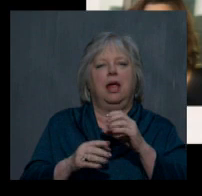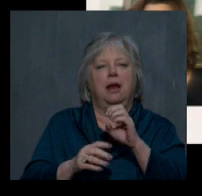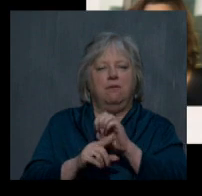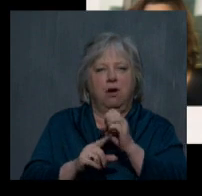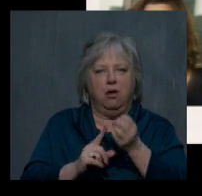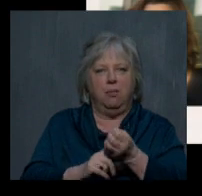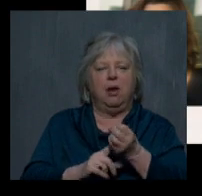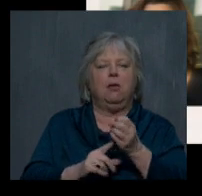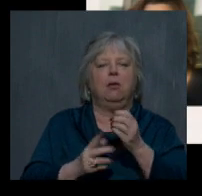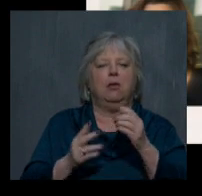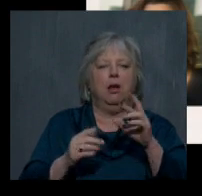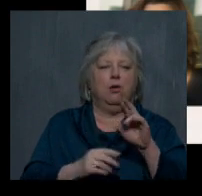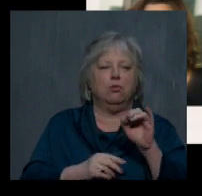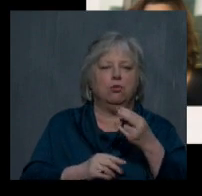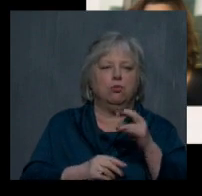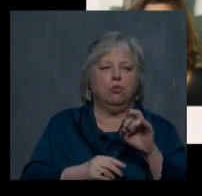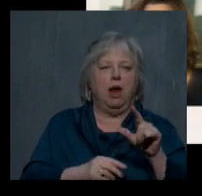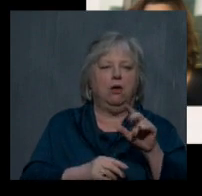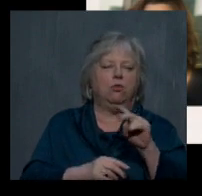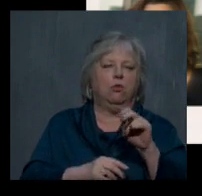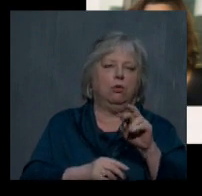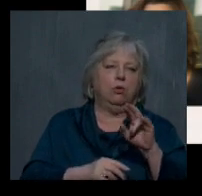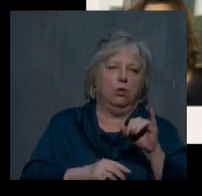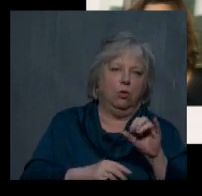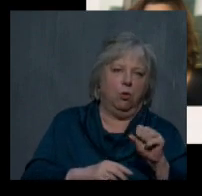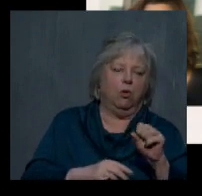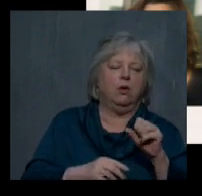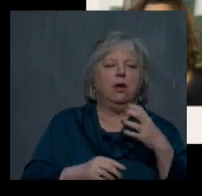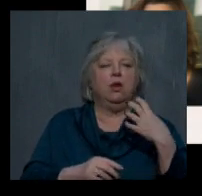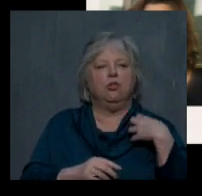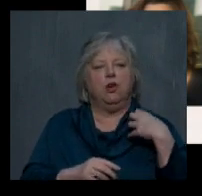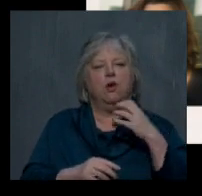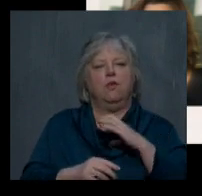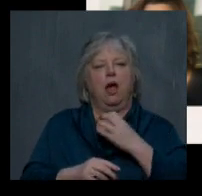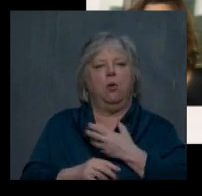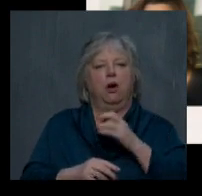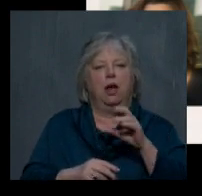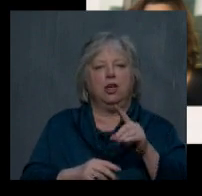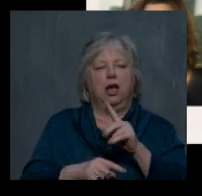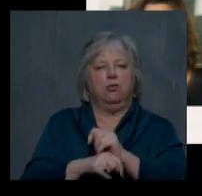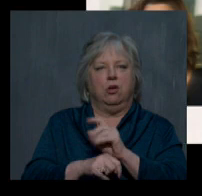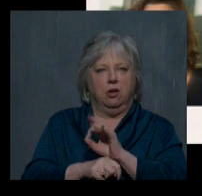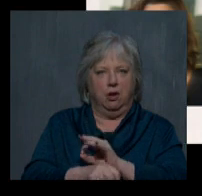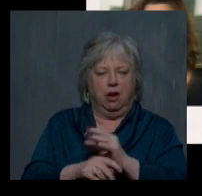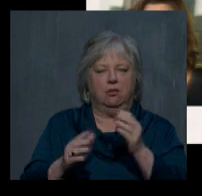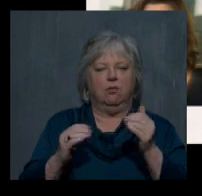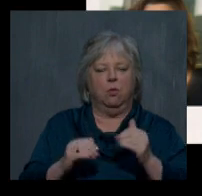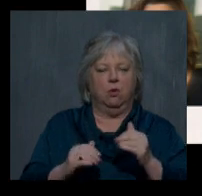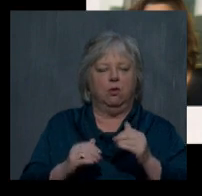task force. Rachel Norris, who is chair of our education task force.